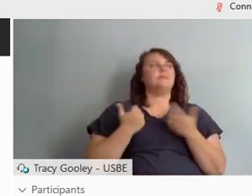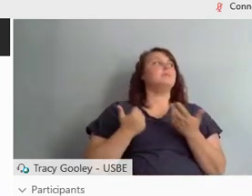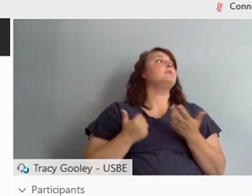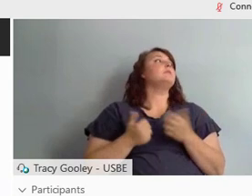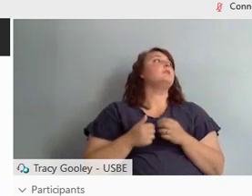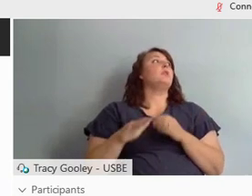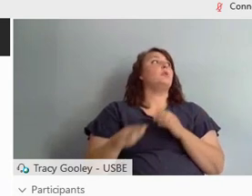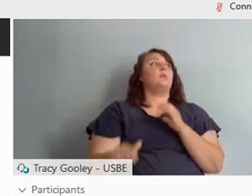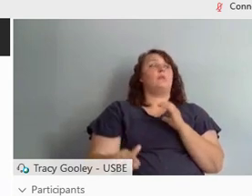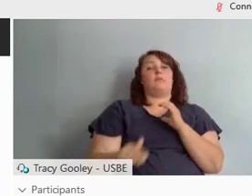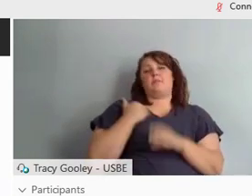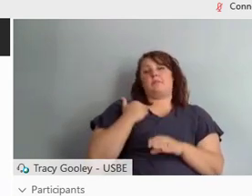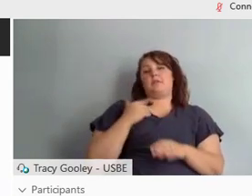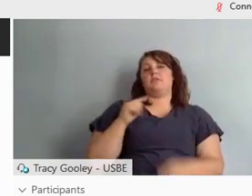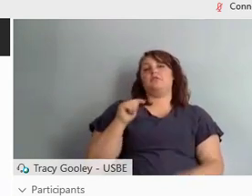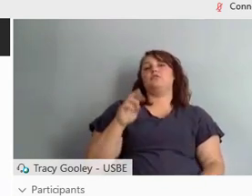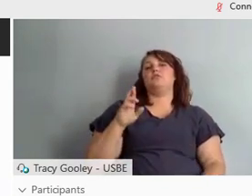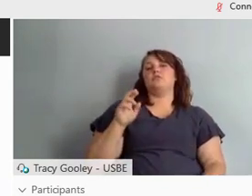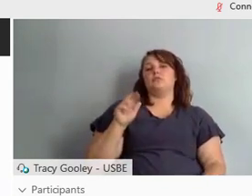if you email me,